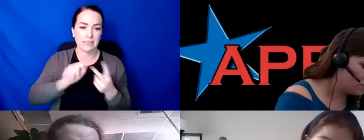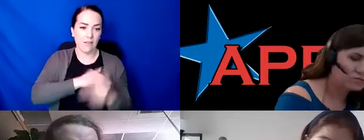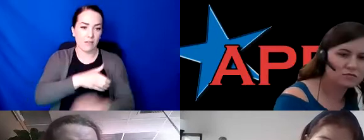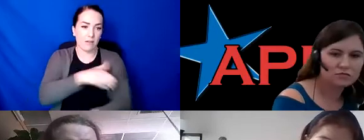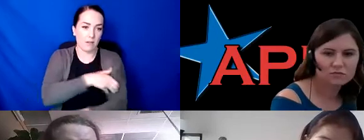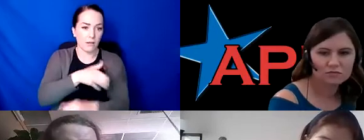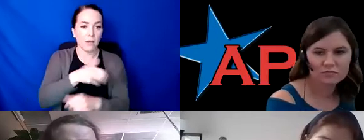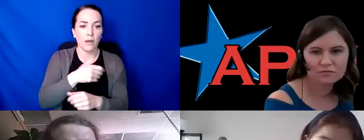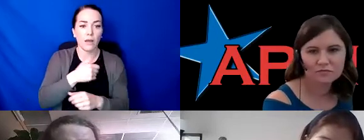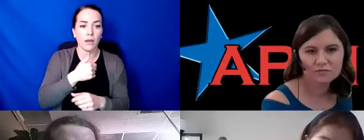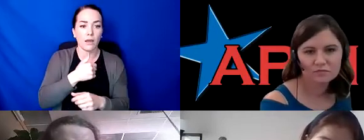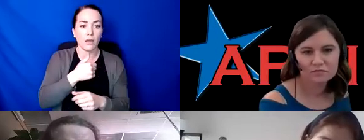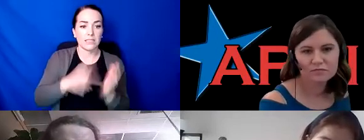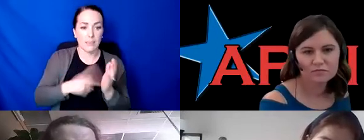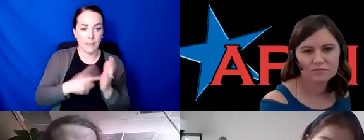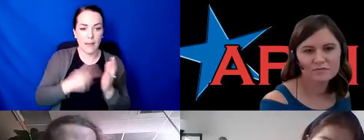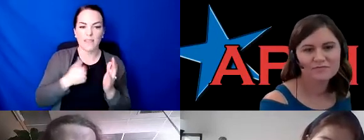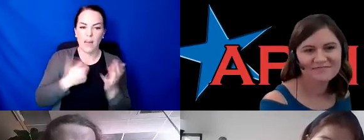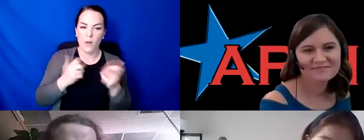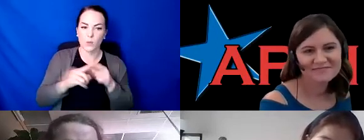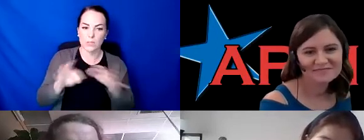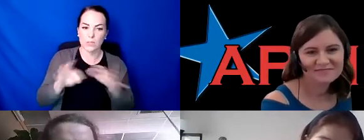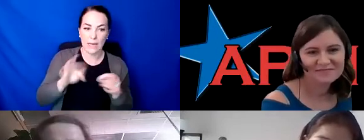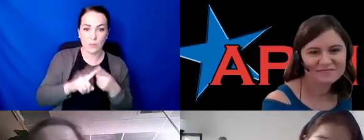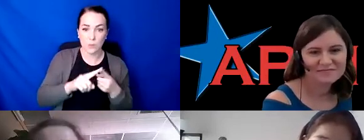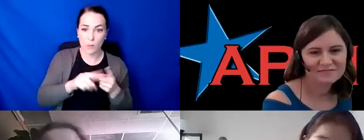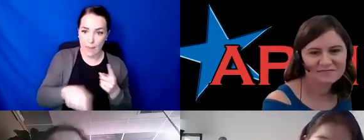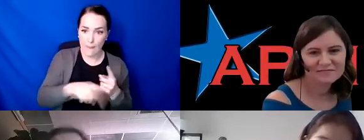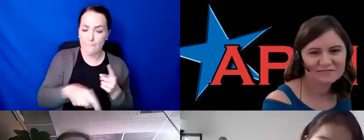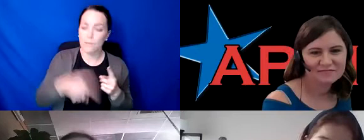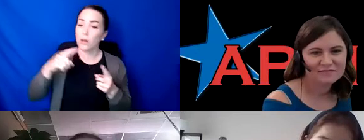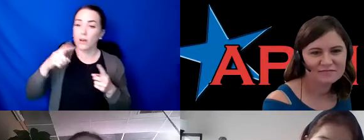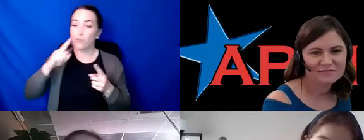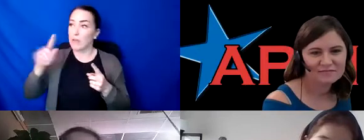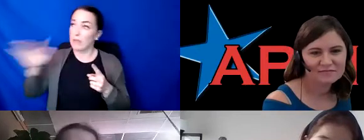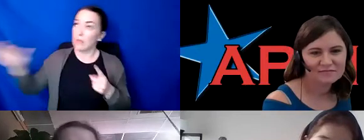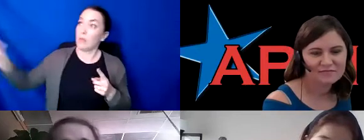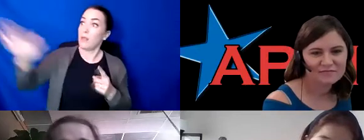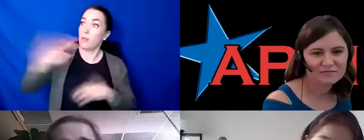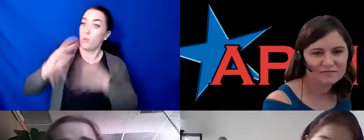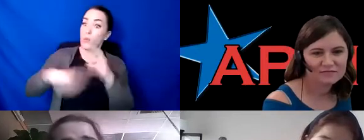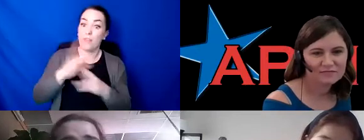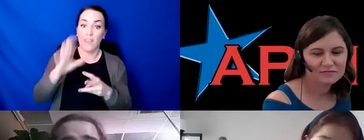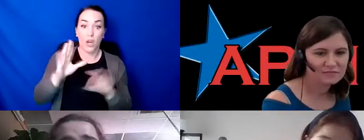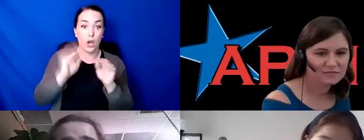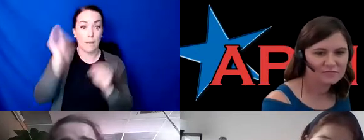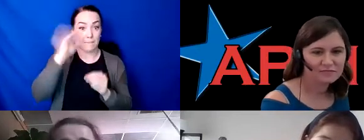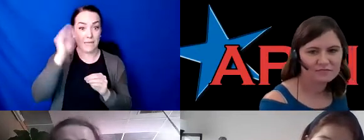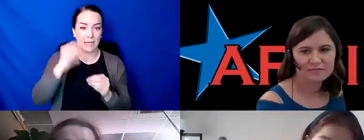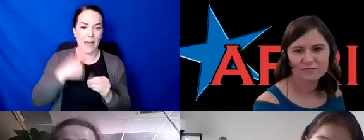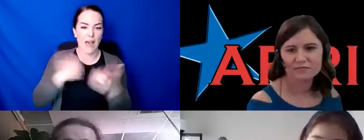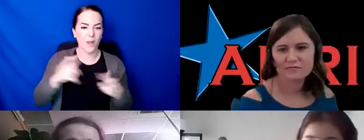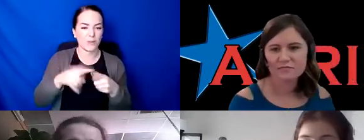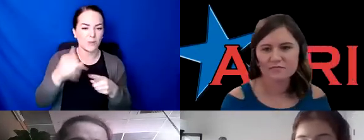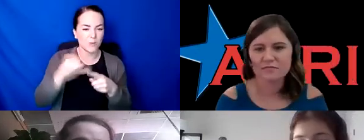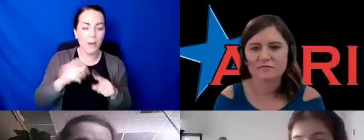expletive, but their opinion doesn't matter, right? And really being very radical and straightforward with the youth that I work